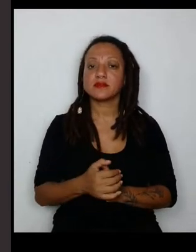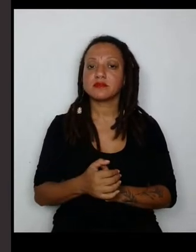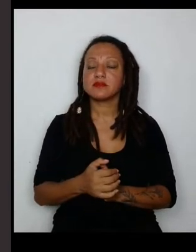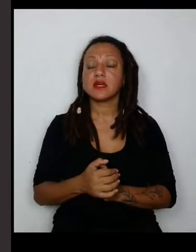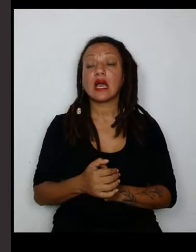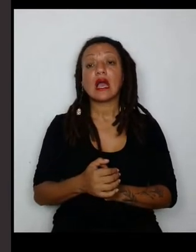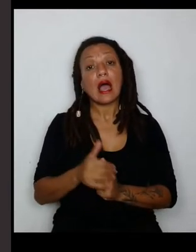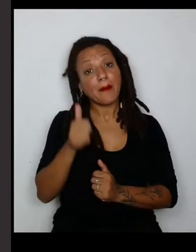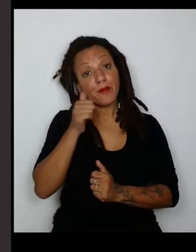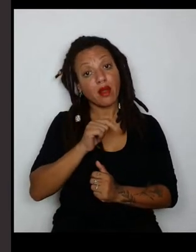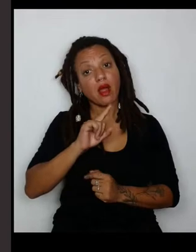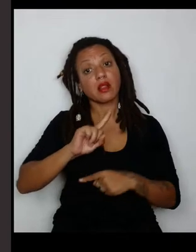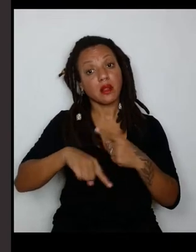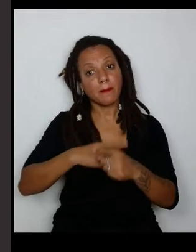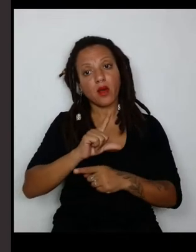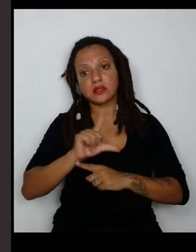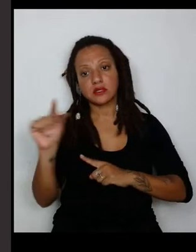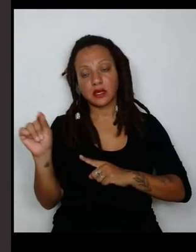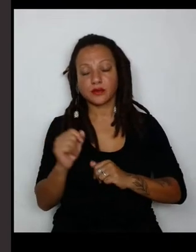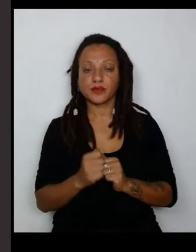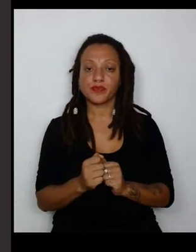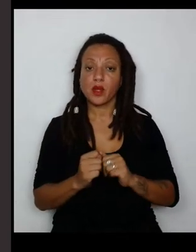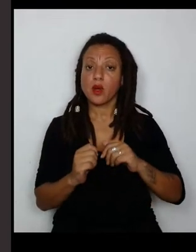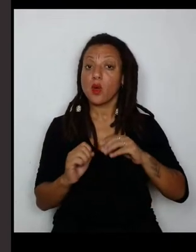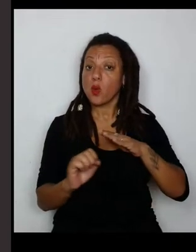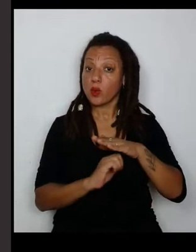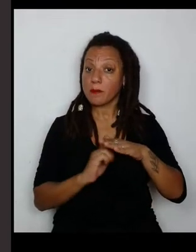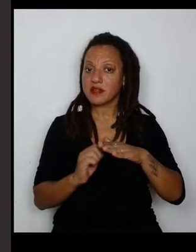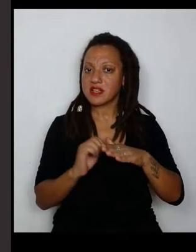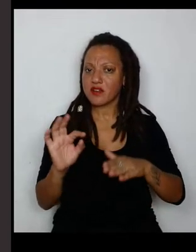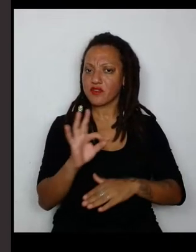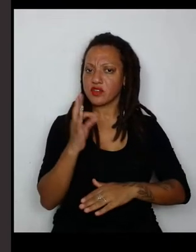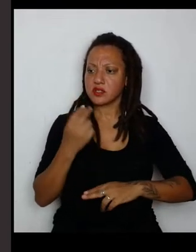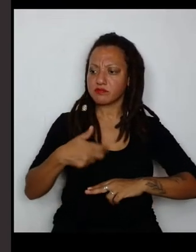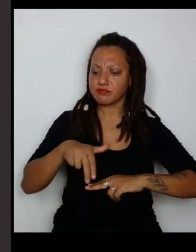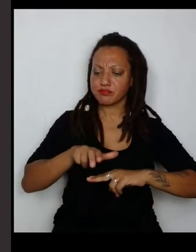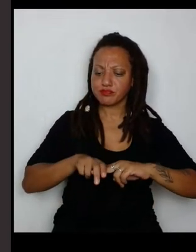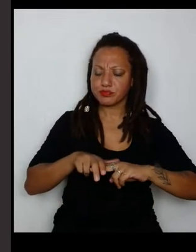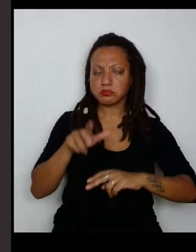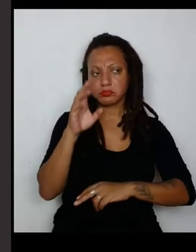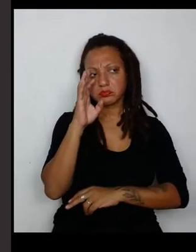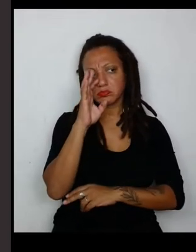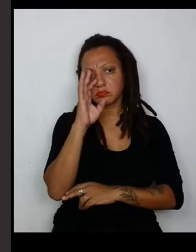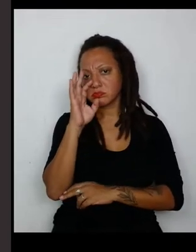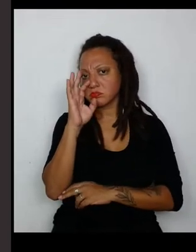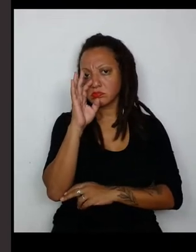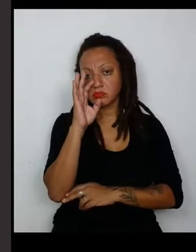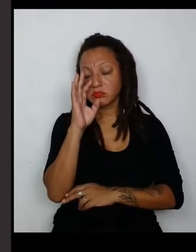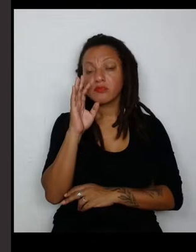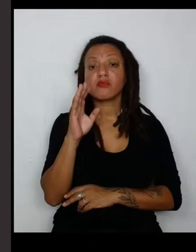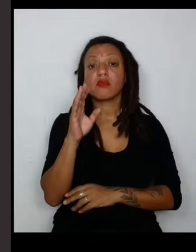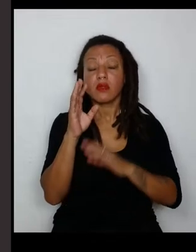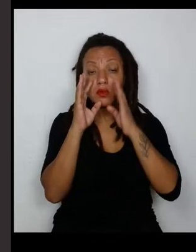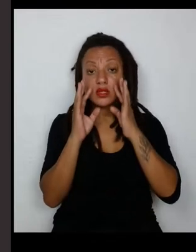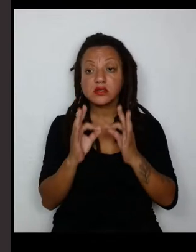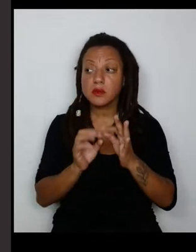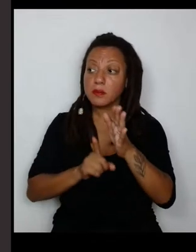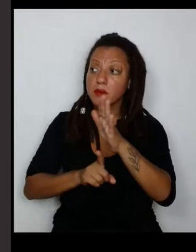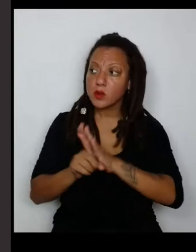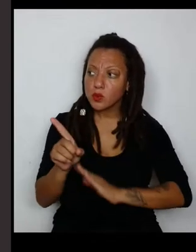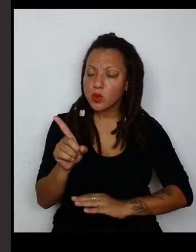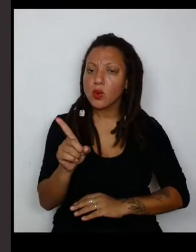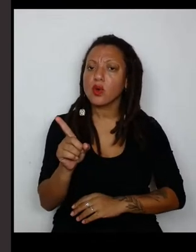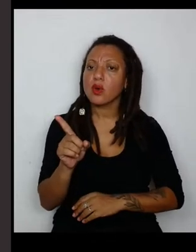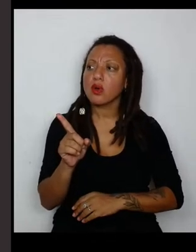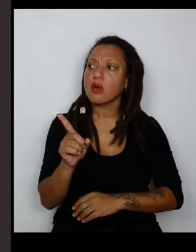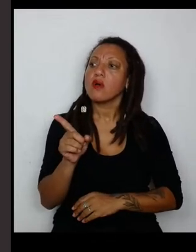took her seat he said he'd been watching us and did i know that i've been talking to a ray-ray that is a cross-dressing gay male monju